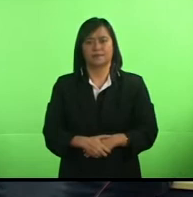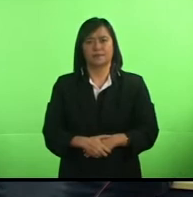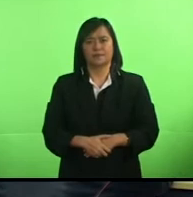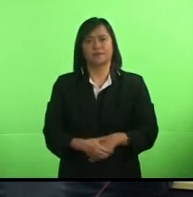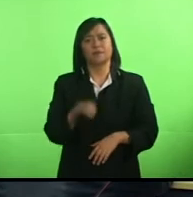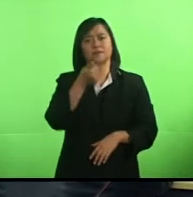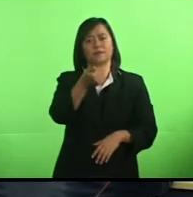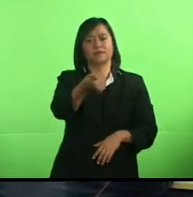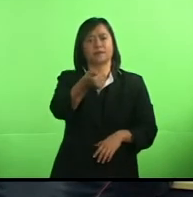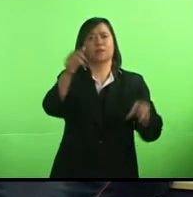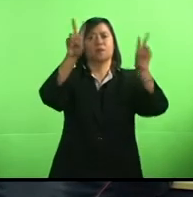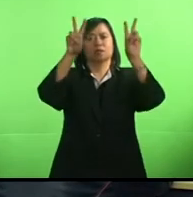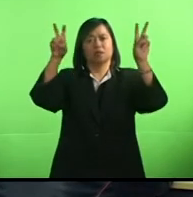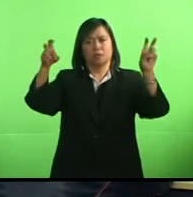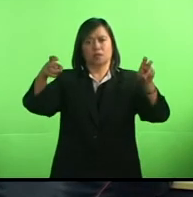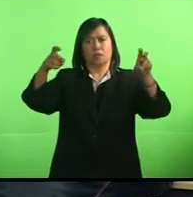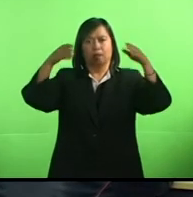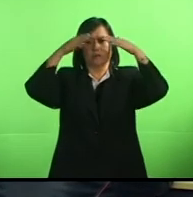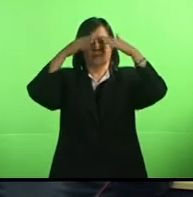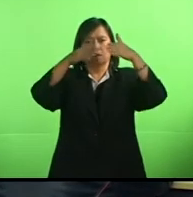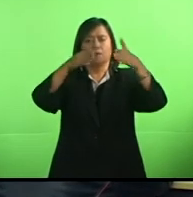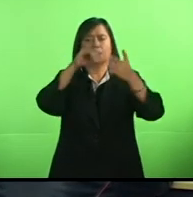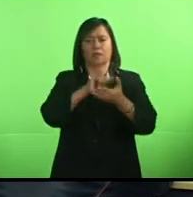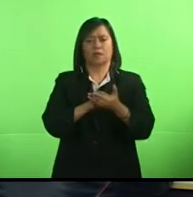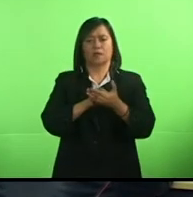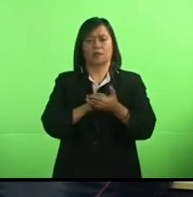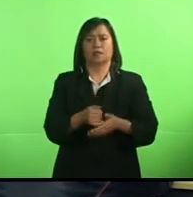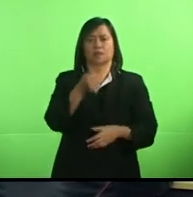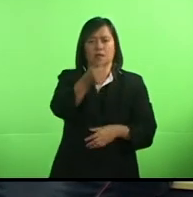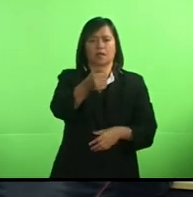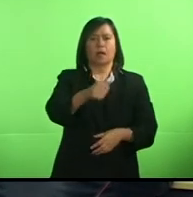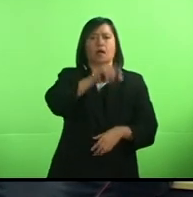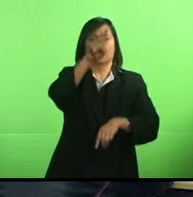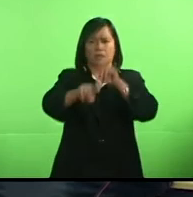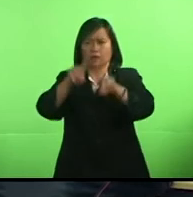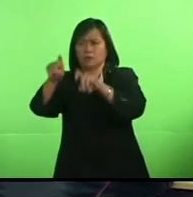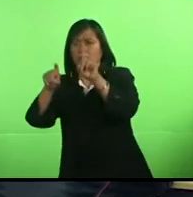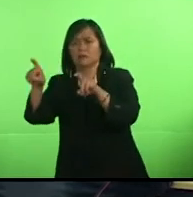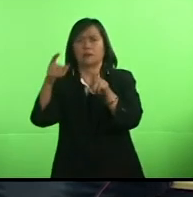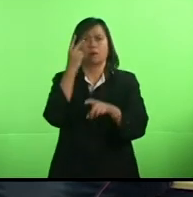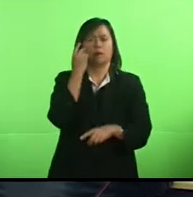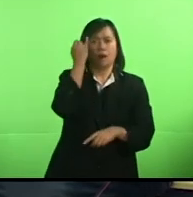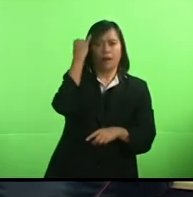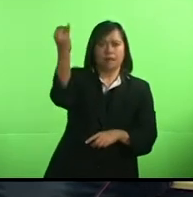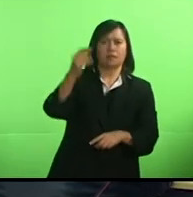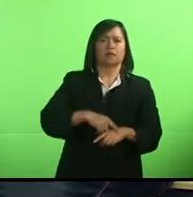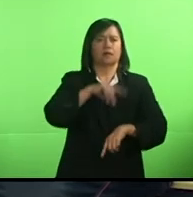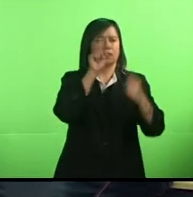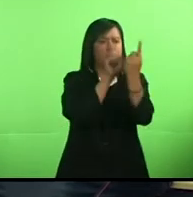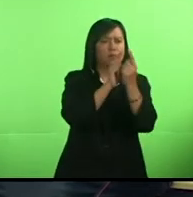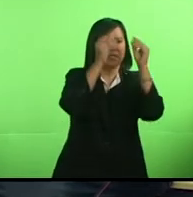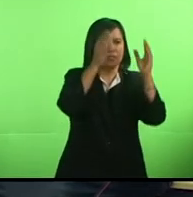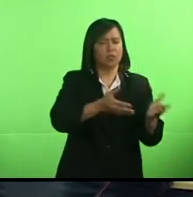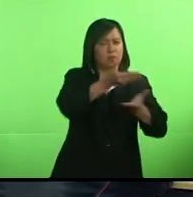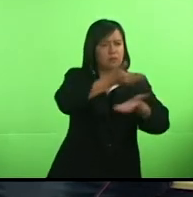Okay, and your topic scope there will be, you're going to ask the feedback, the views of the